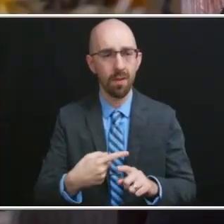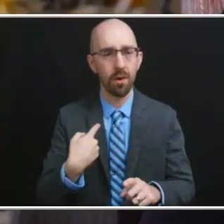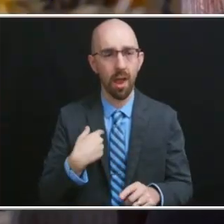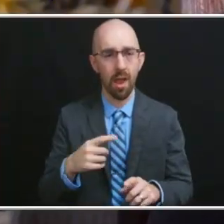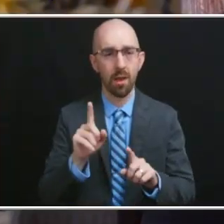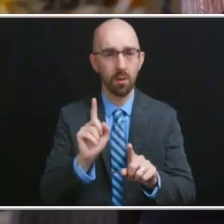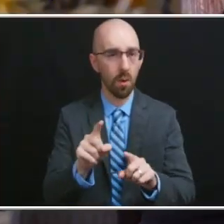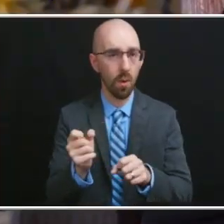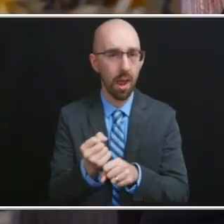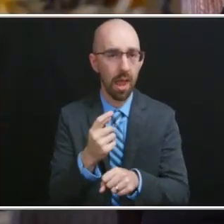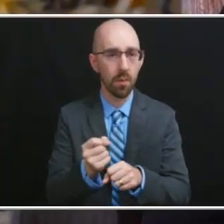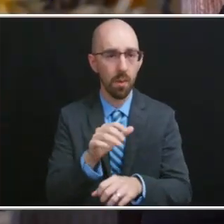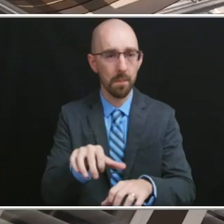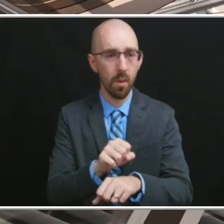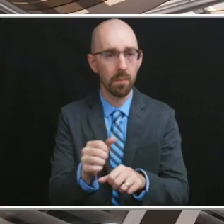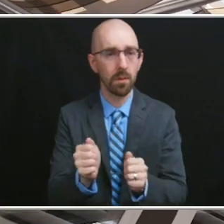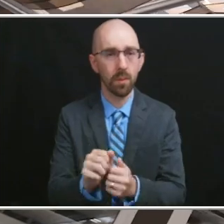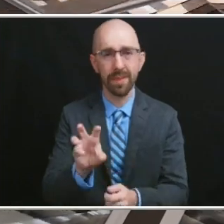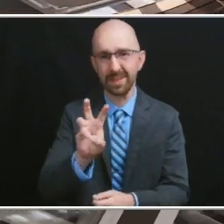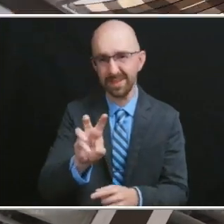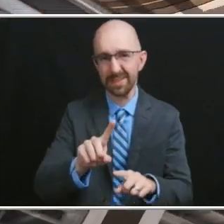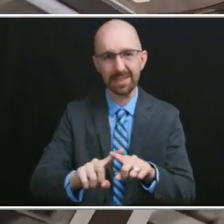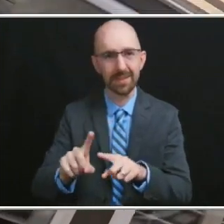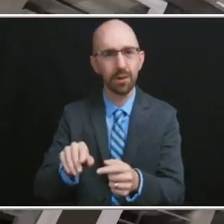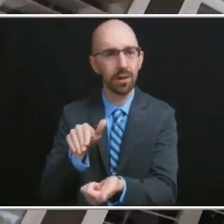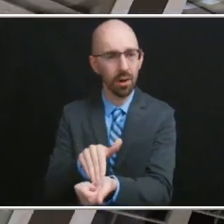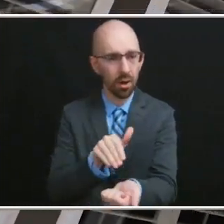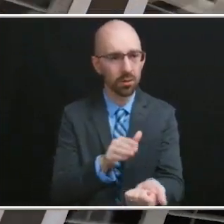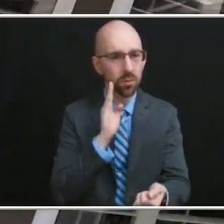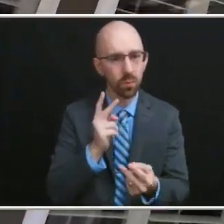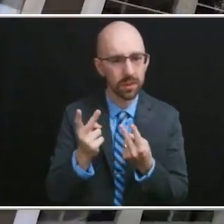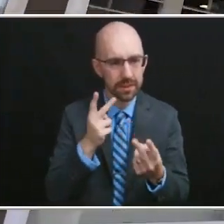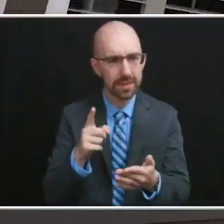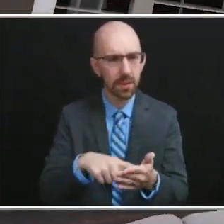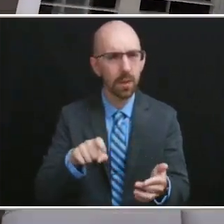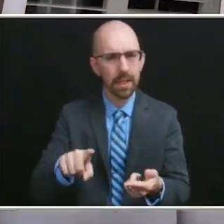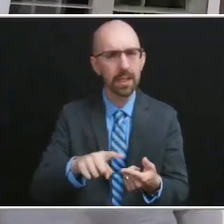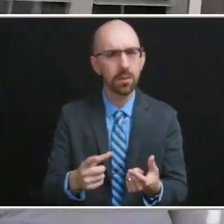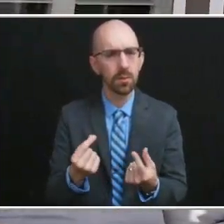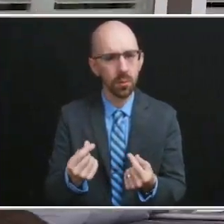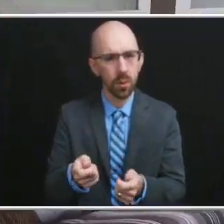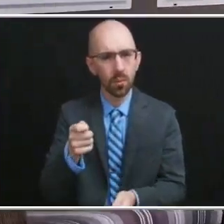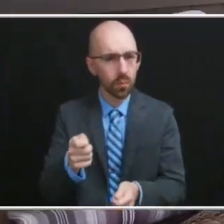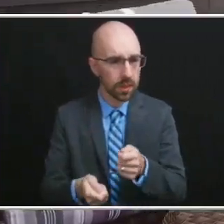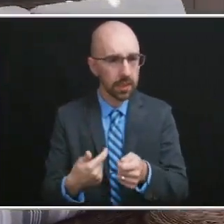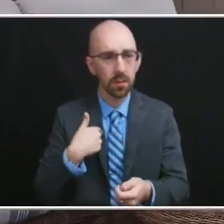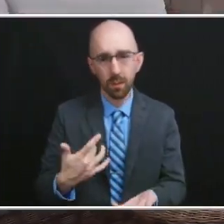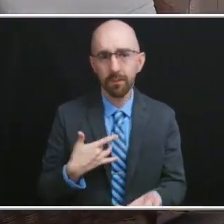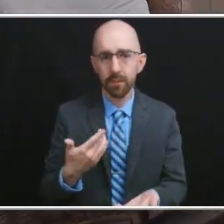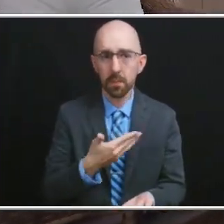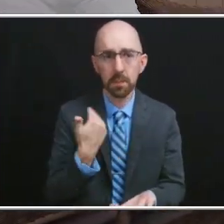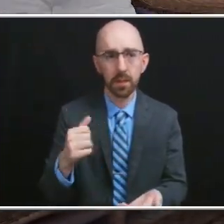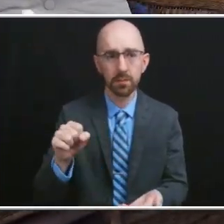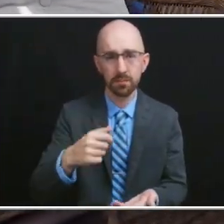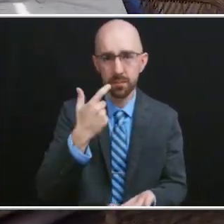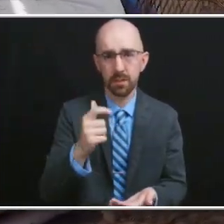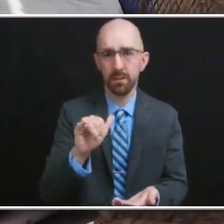with the 6 different doctors that they're going to see what needs to be done, what needs to be tweaked. So I do feel better because of that.